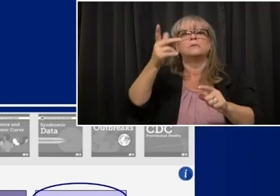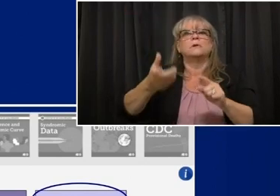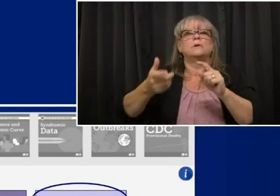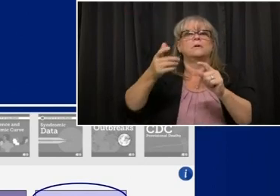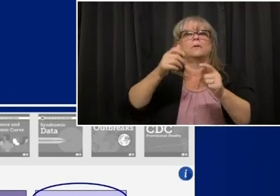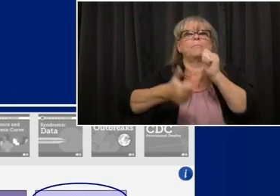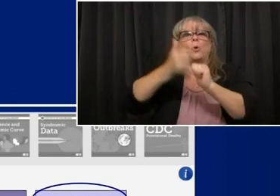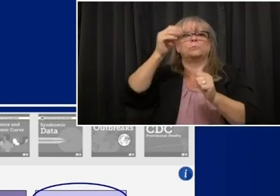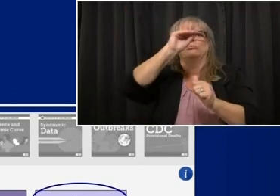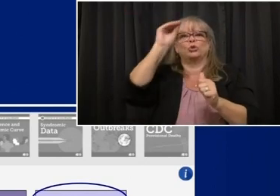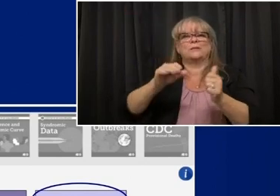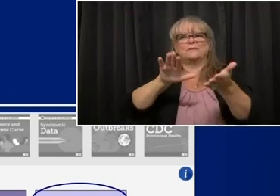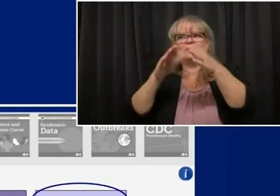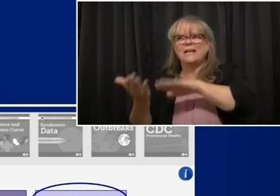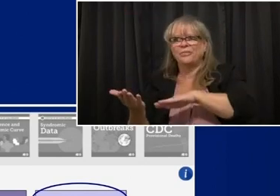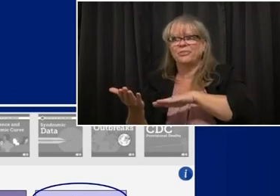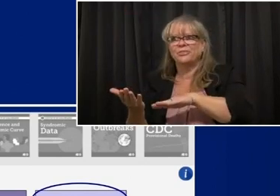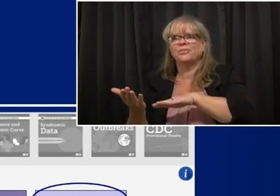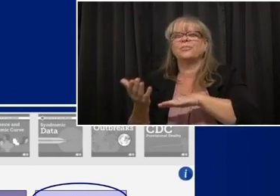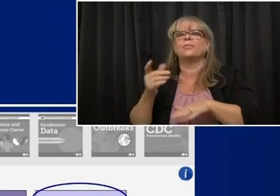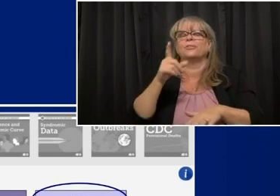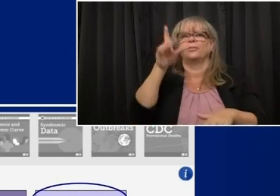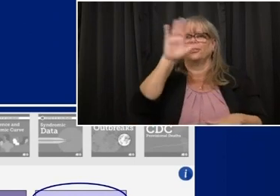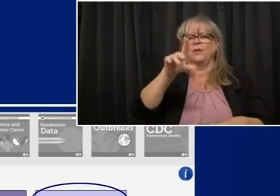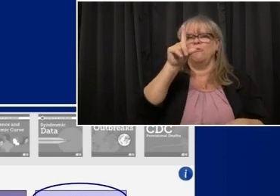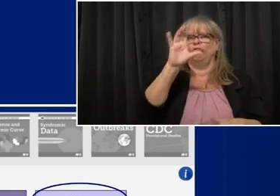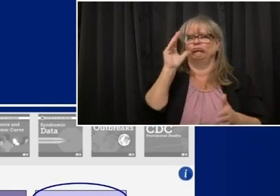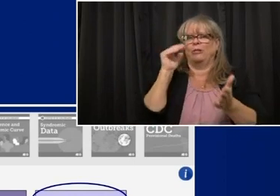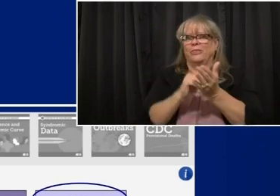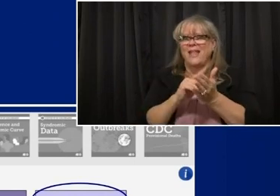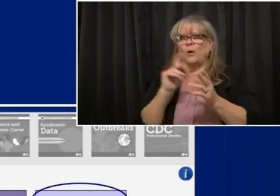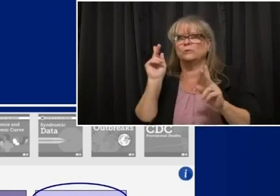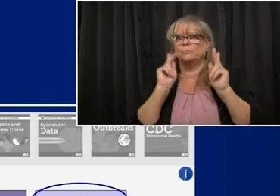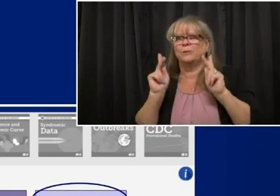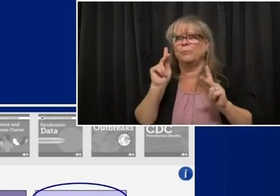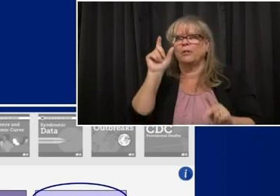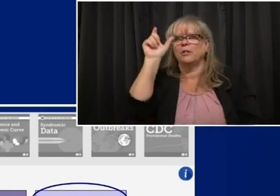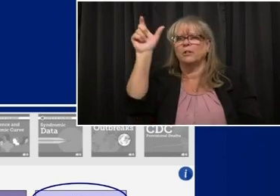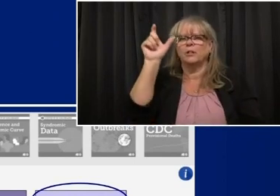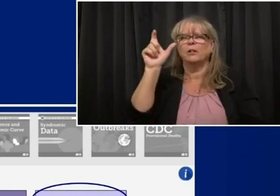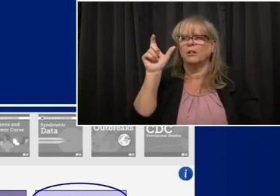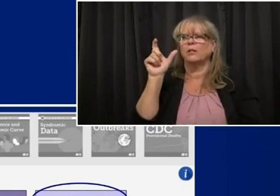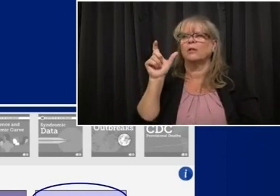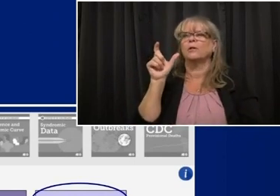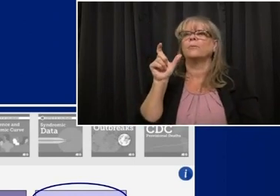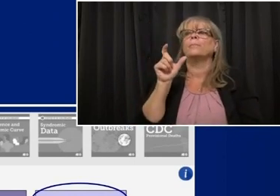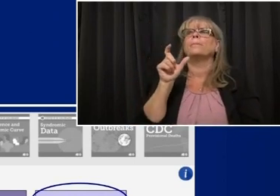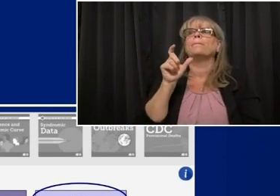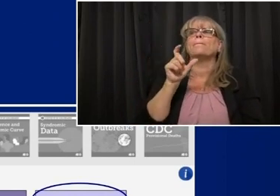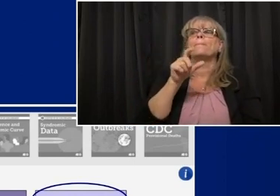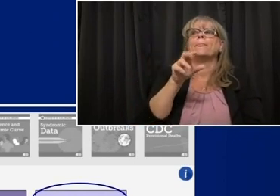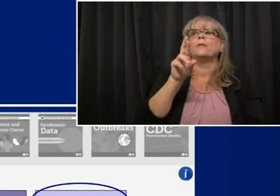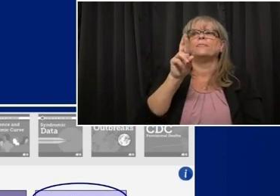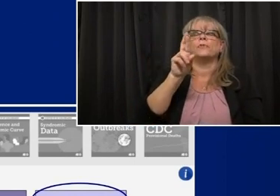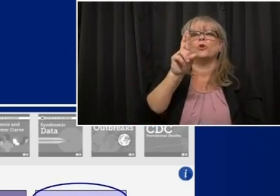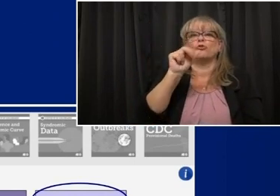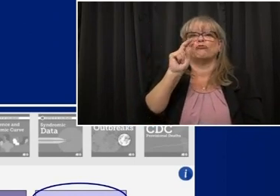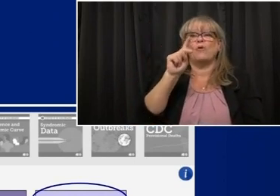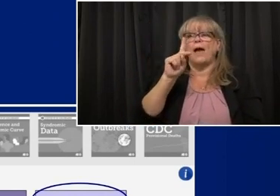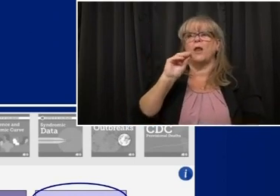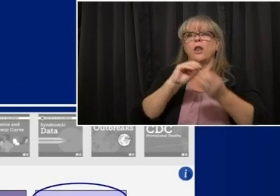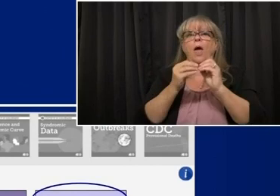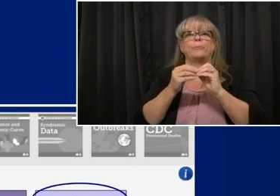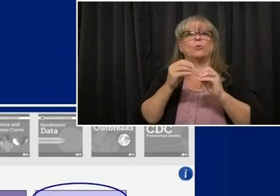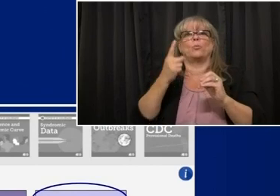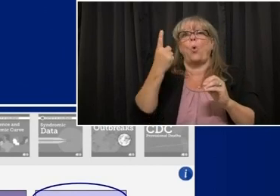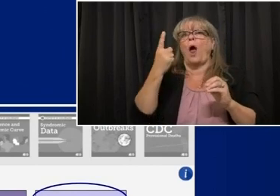on the right side of this slide, what you'll see is sort of a ranking of the different counties in the state and the levels of disease incidence or the numbers of